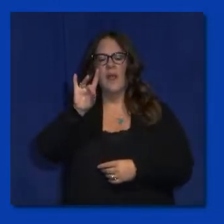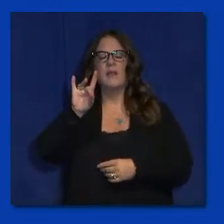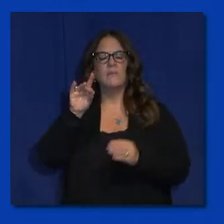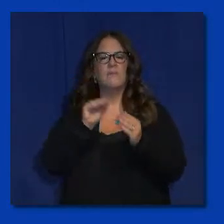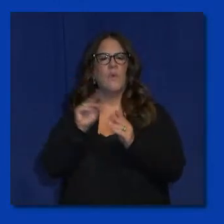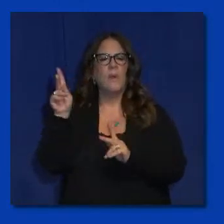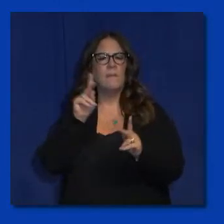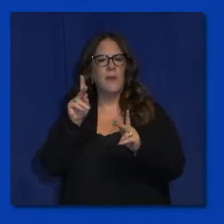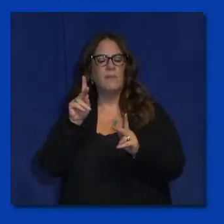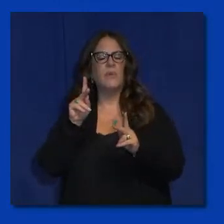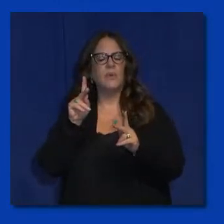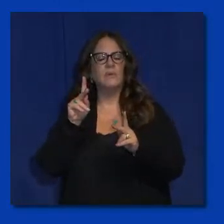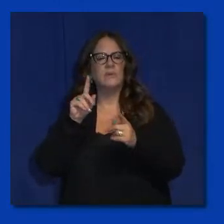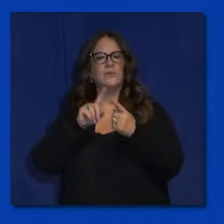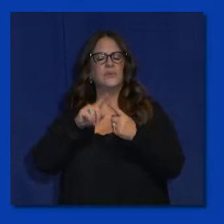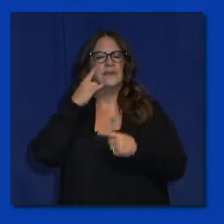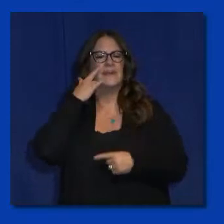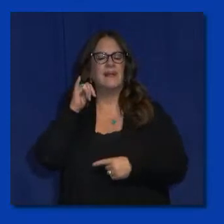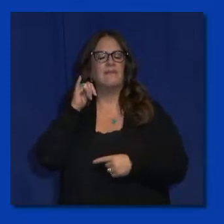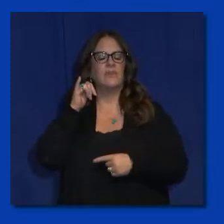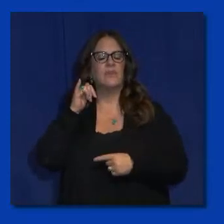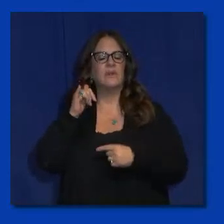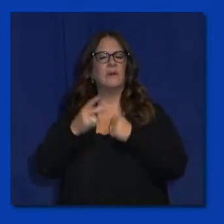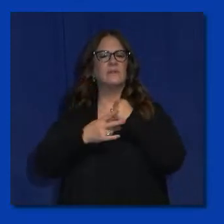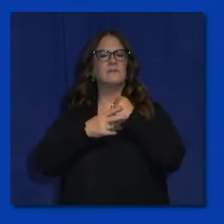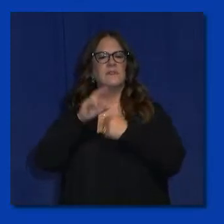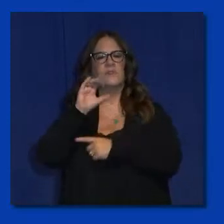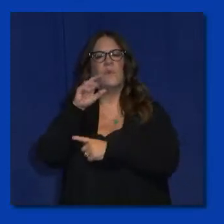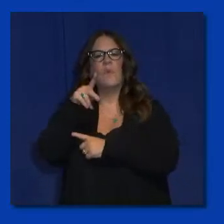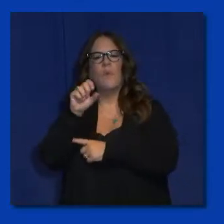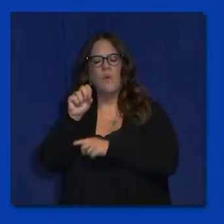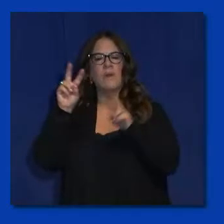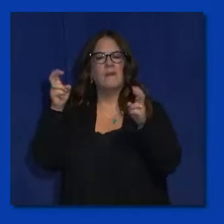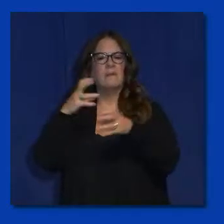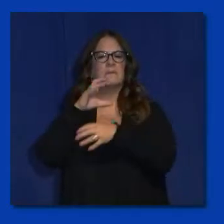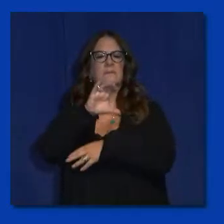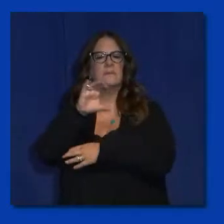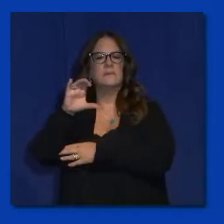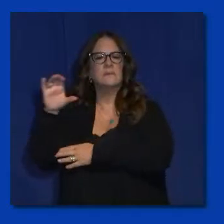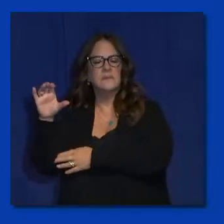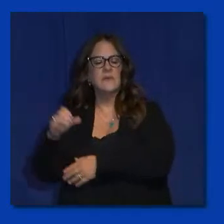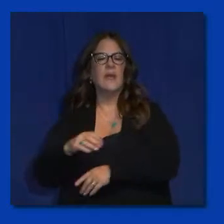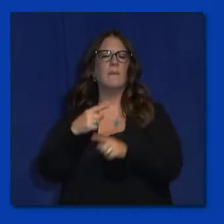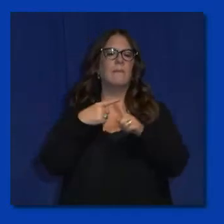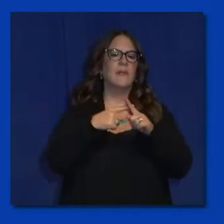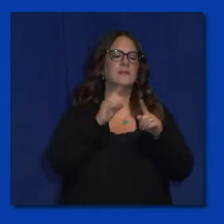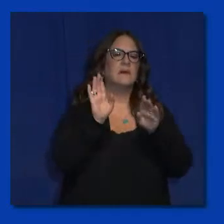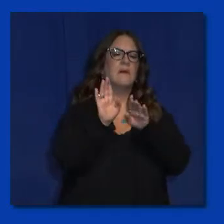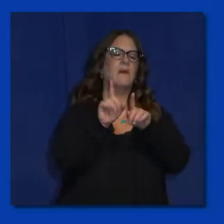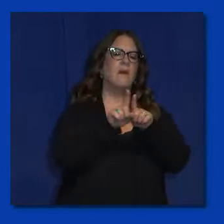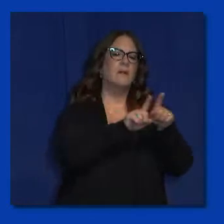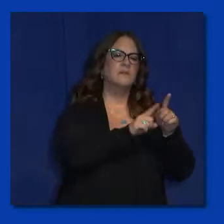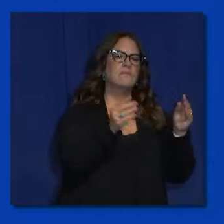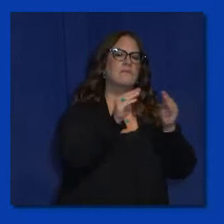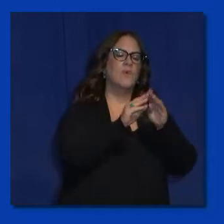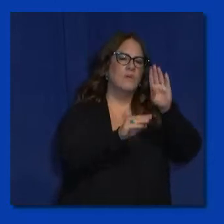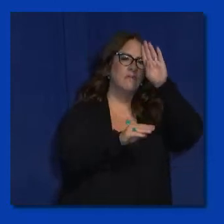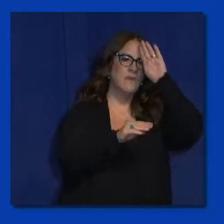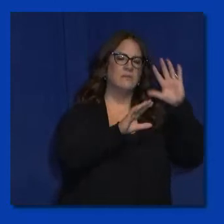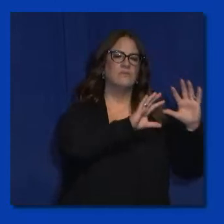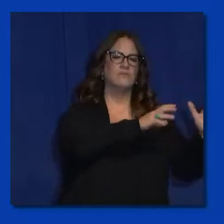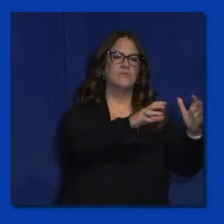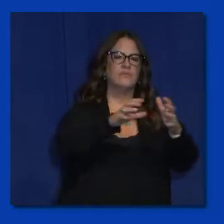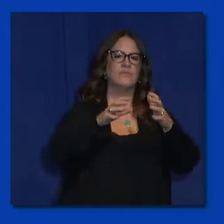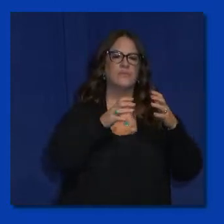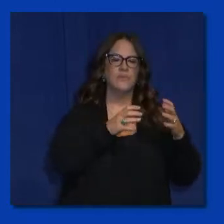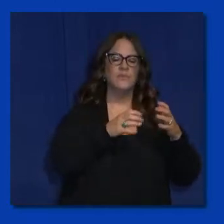to the California Conservation Corps. We want 16 crews of our firefighter ones. That's reflected in the $83 million for this